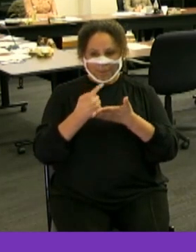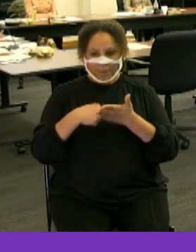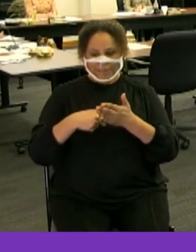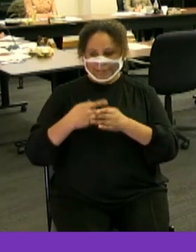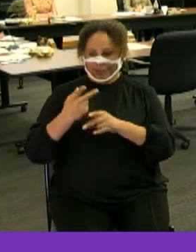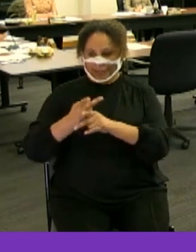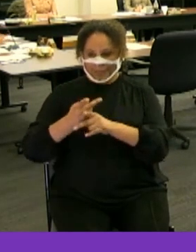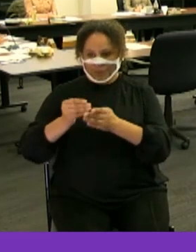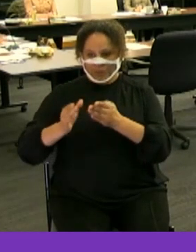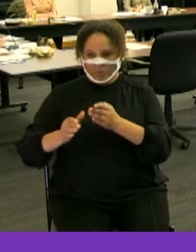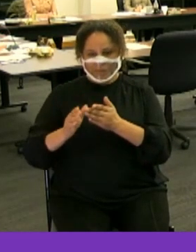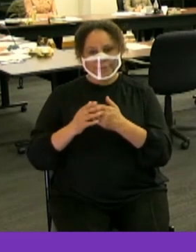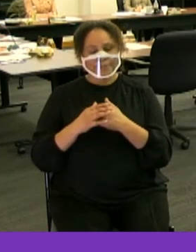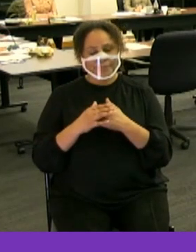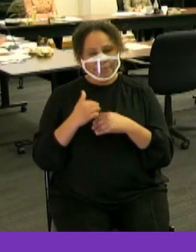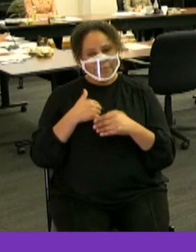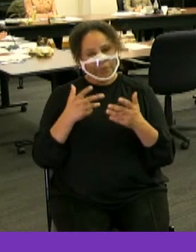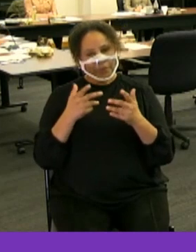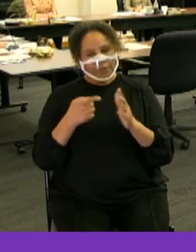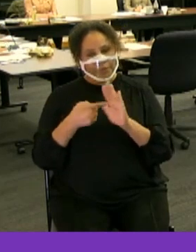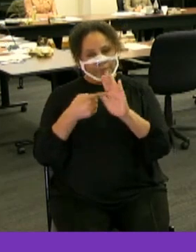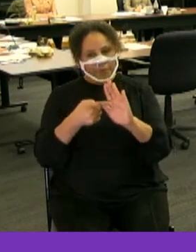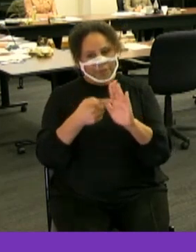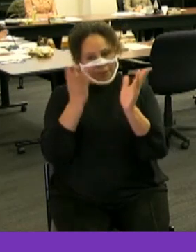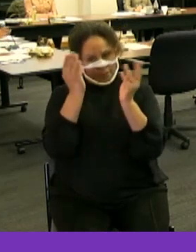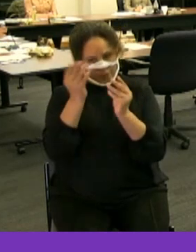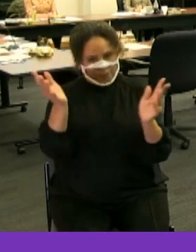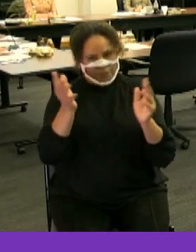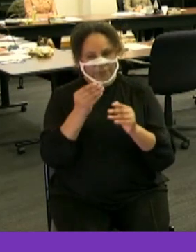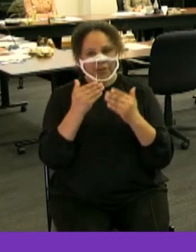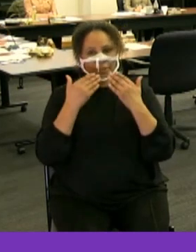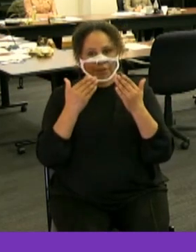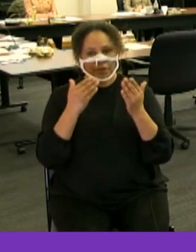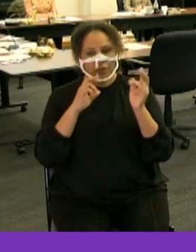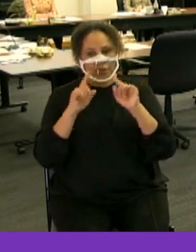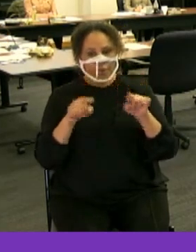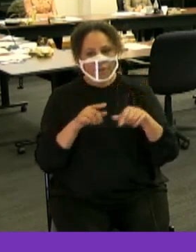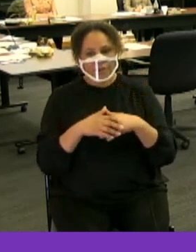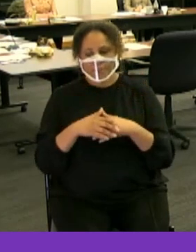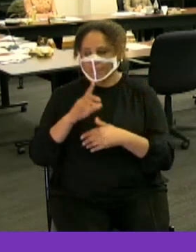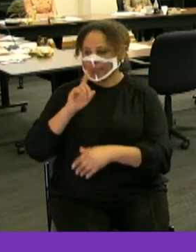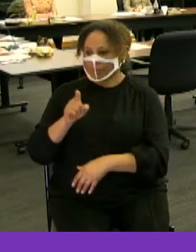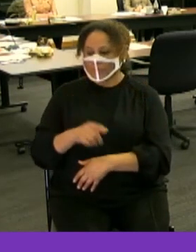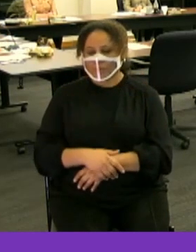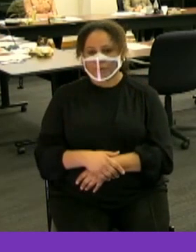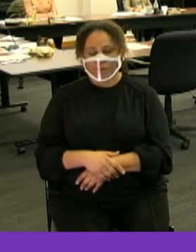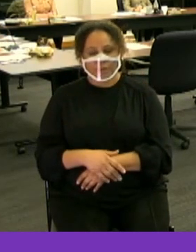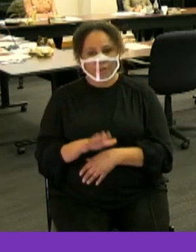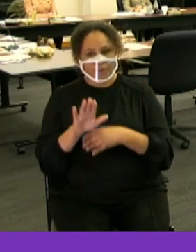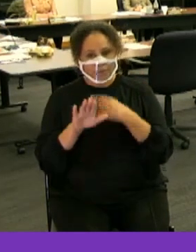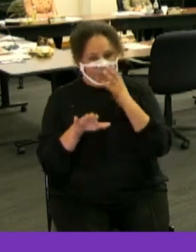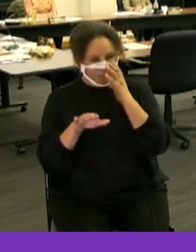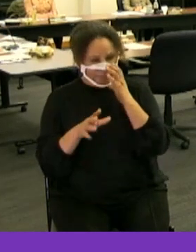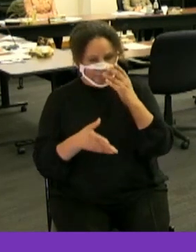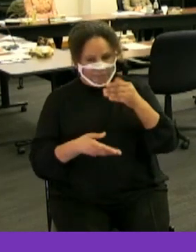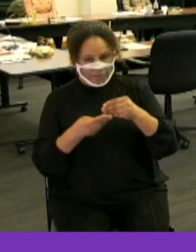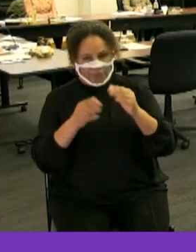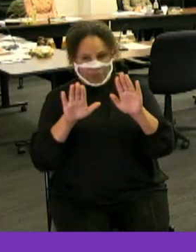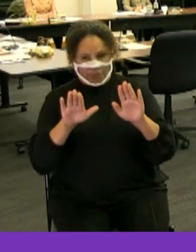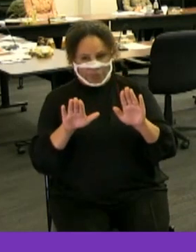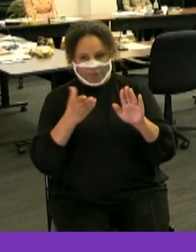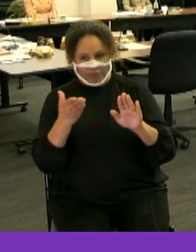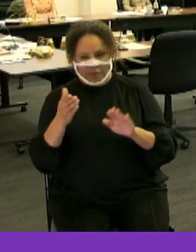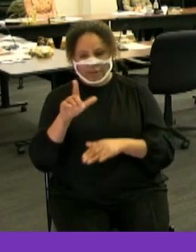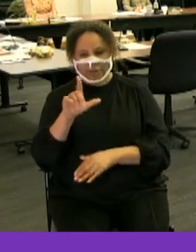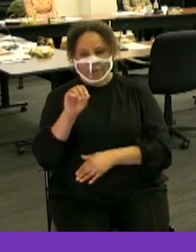retention. So I wanted to point that out, and thank you for responding. Sure. Another great thing about